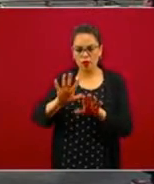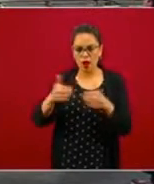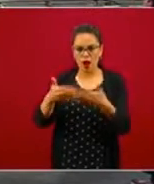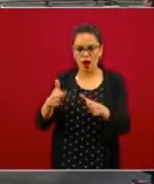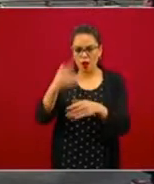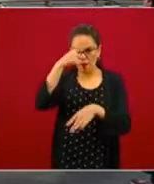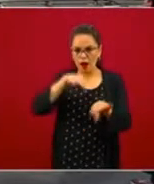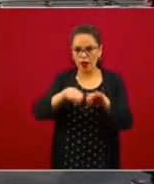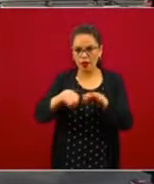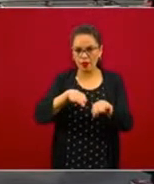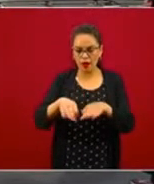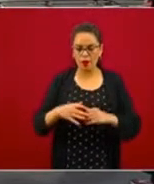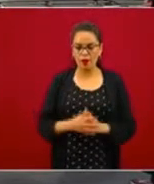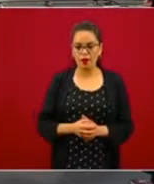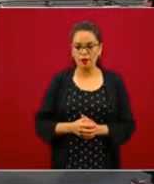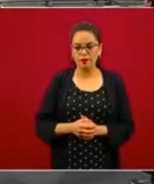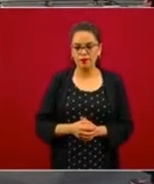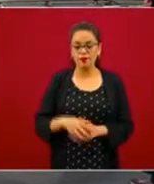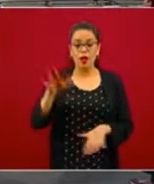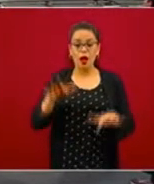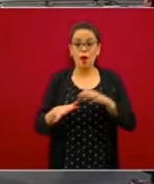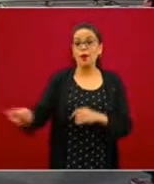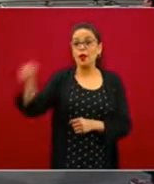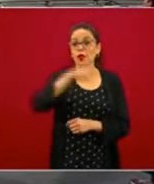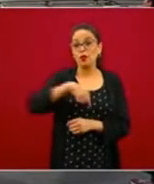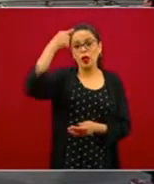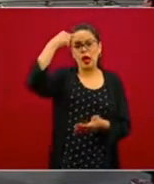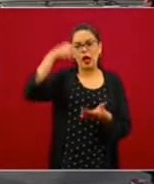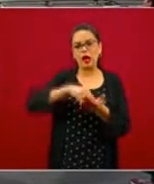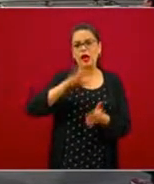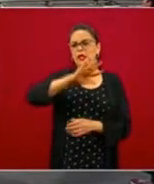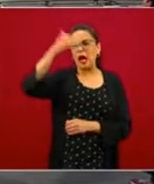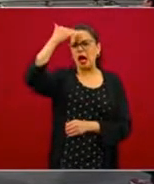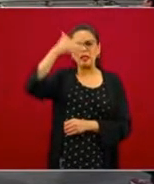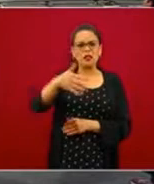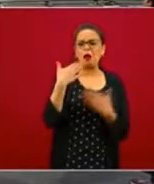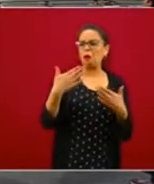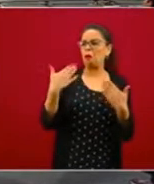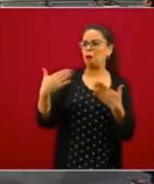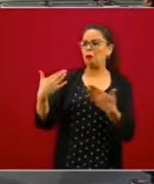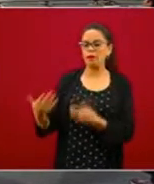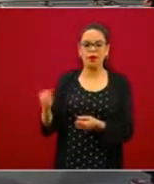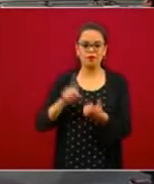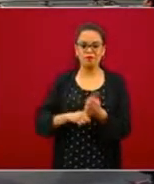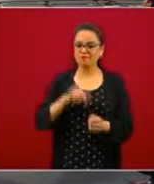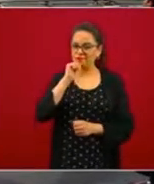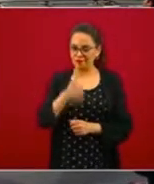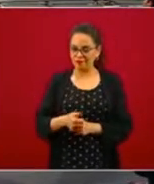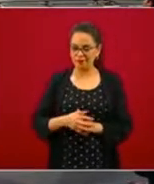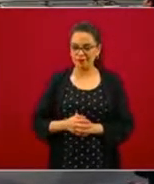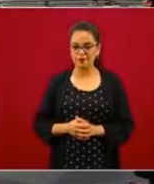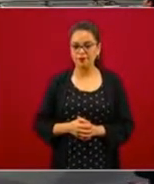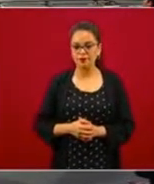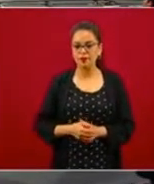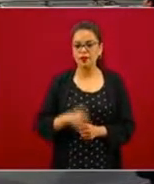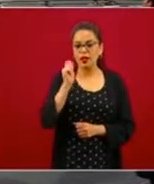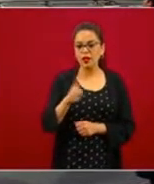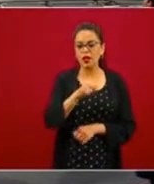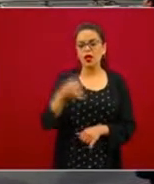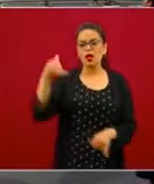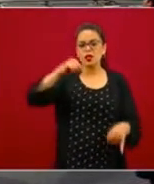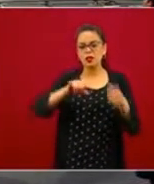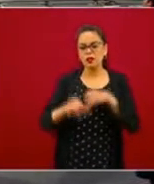asunto are the que damos a veces original por hecho que essential todo el mundo activities? sabe. We El assume siguiente, everyone knows that, but maybe el not. transporte de carga, la industria química, las farmacias,